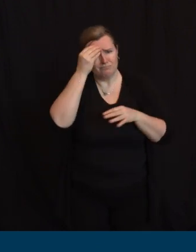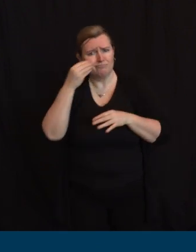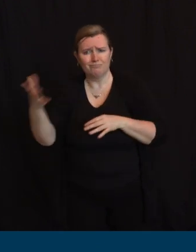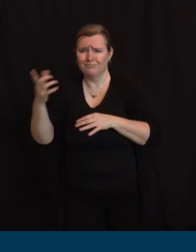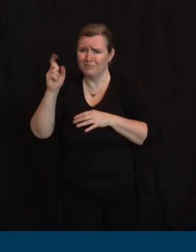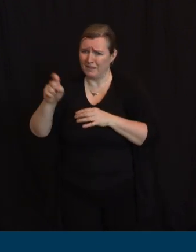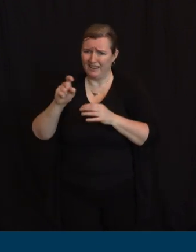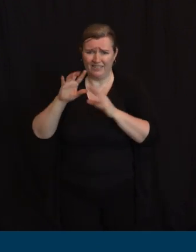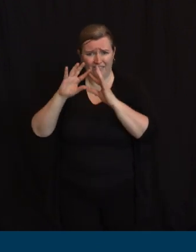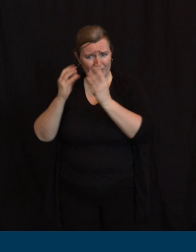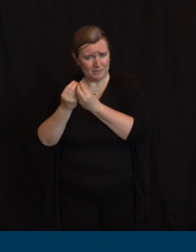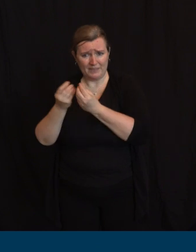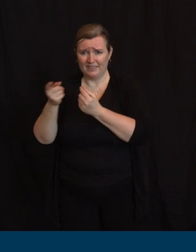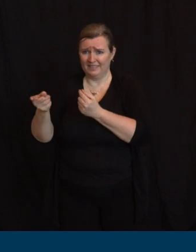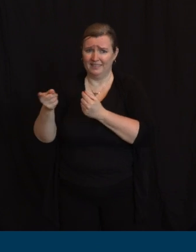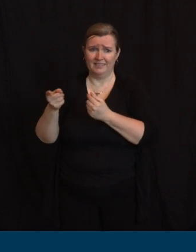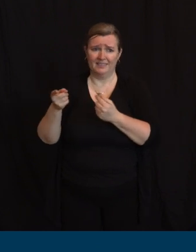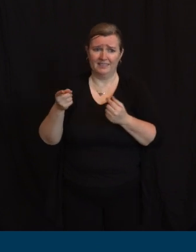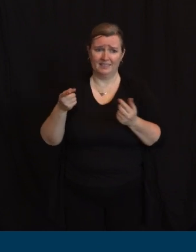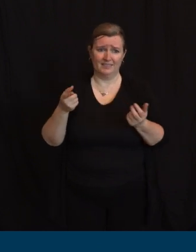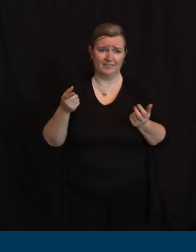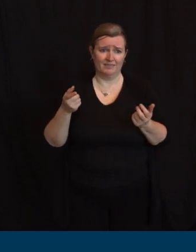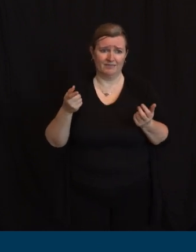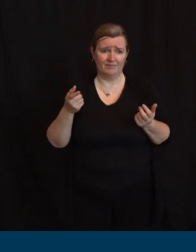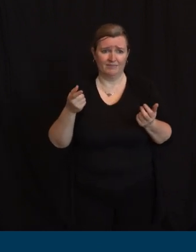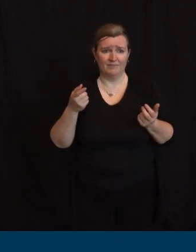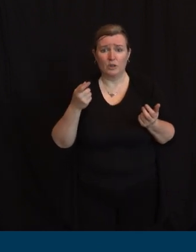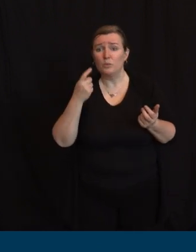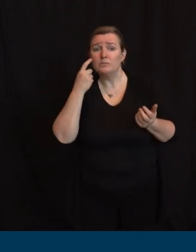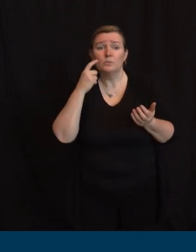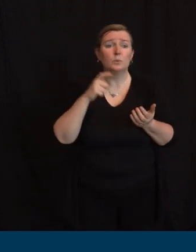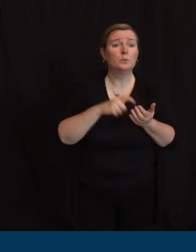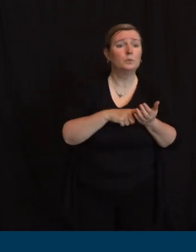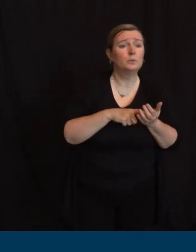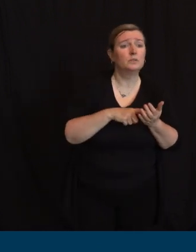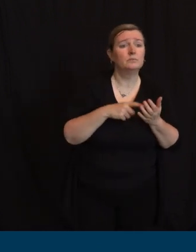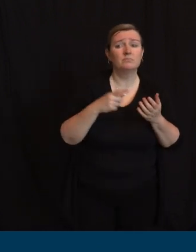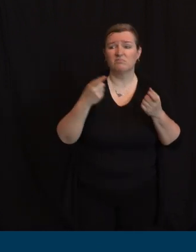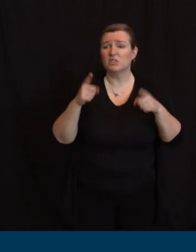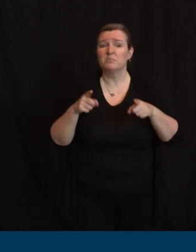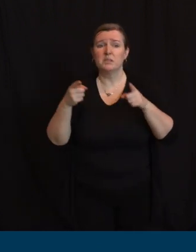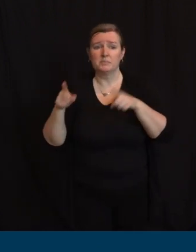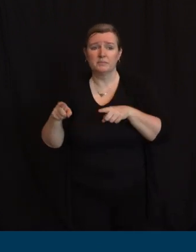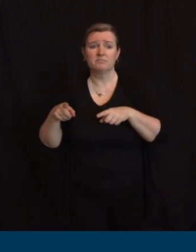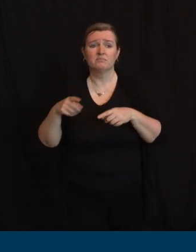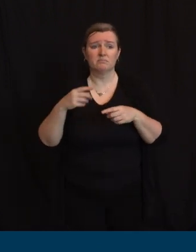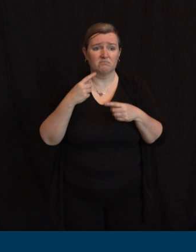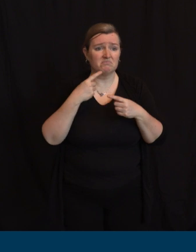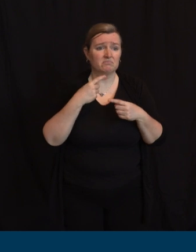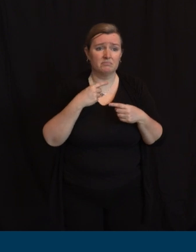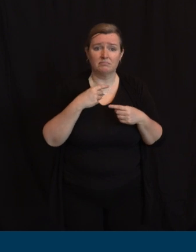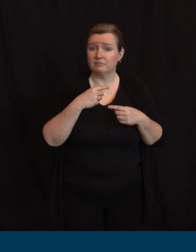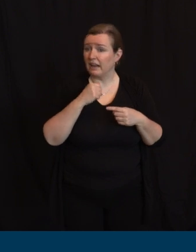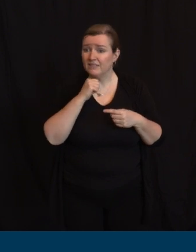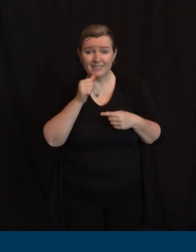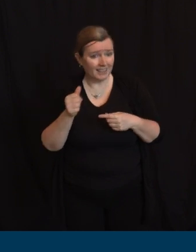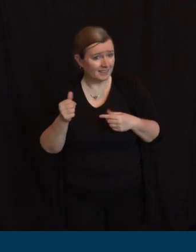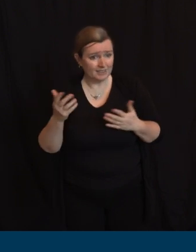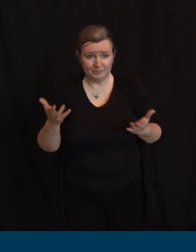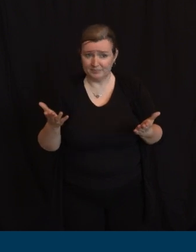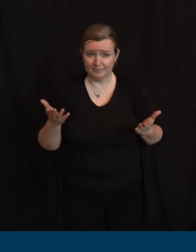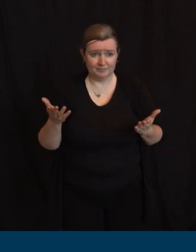getting input that that's occurring. If it is not occurring, I encourage